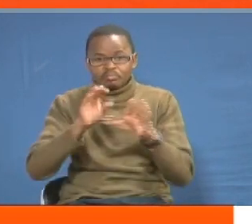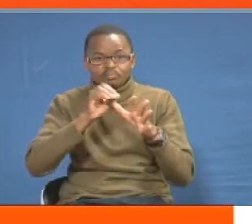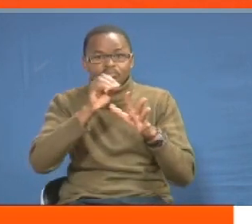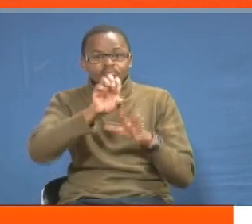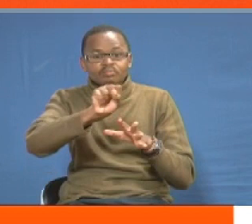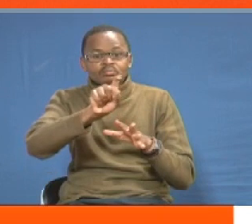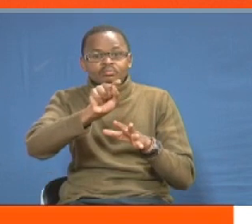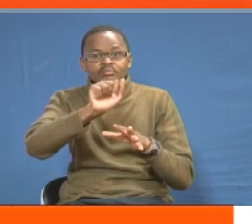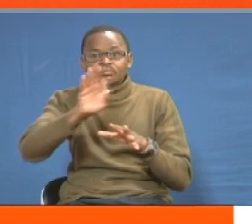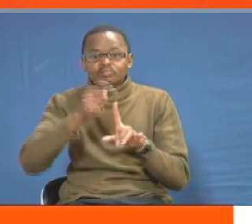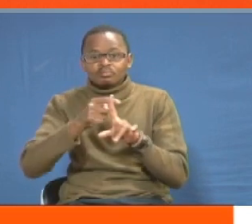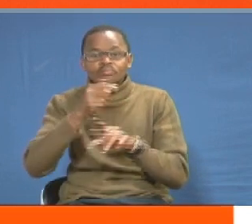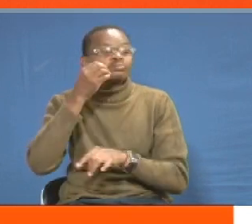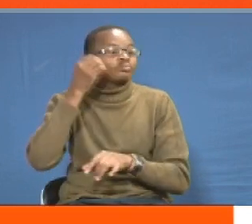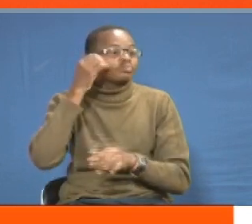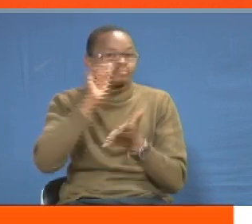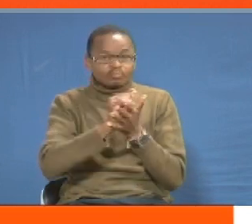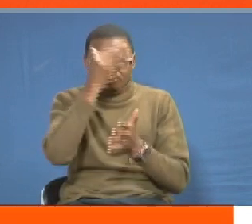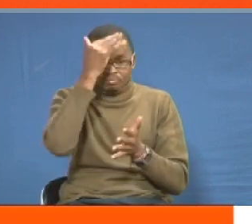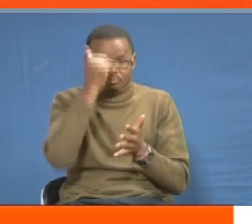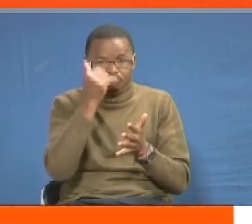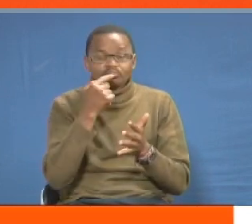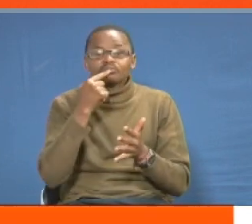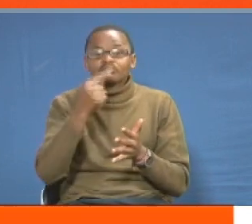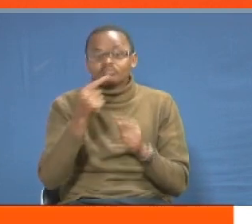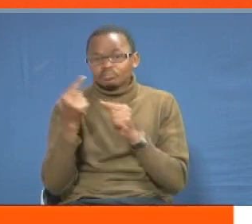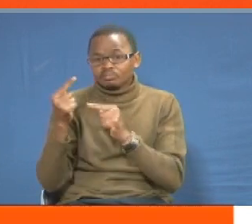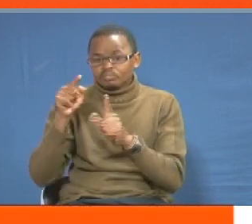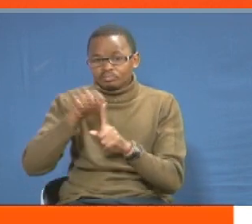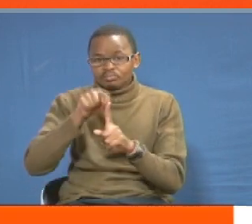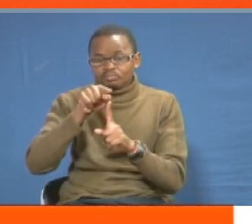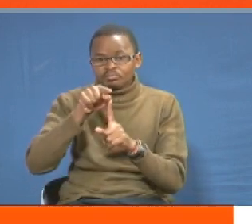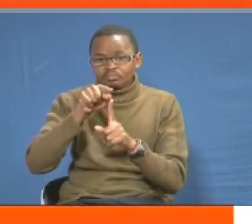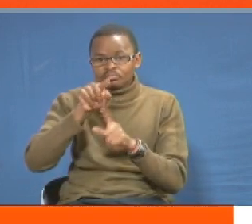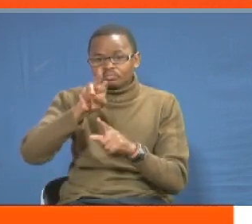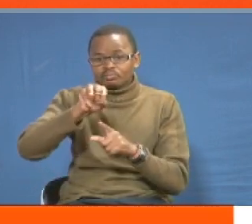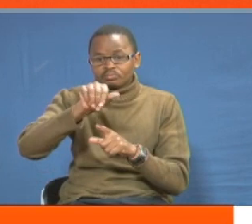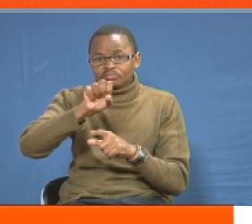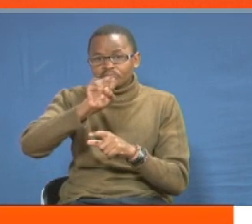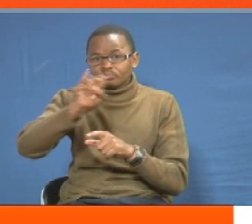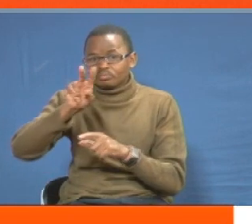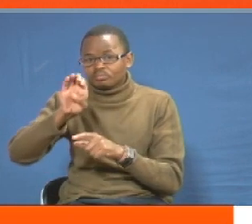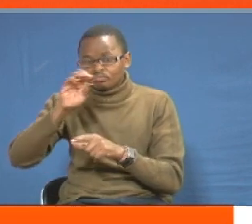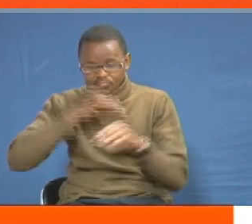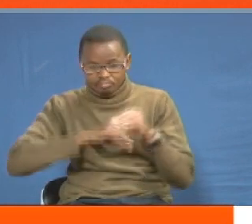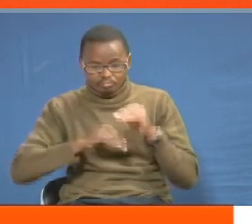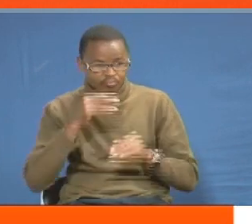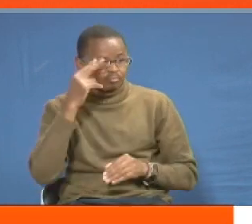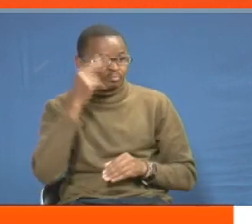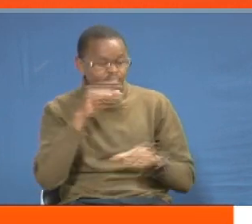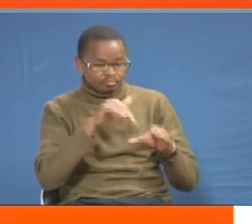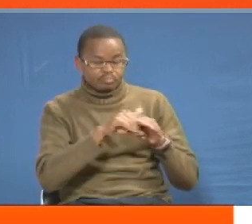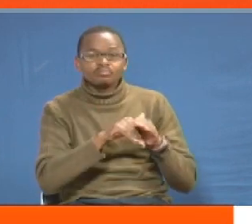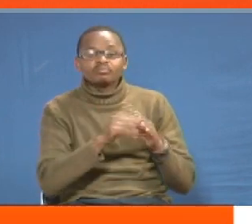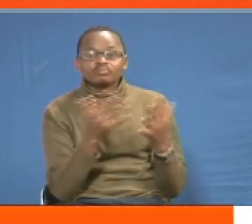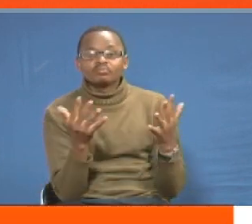closed or staff are working from home. And that's why I would attribute also that to the massive corruption that we saw,